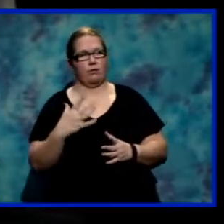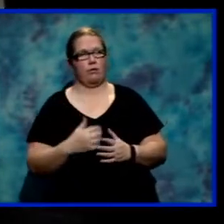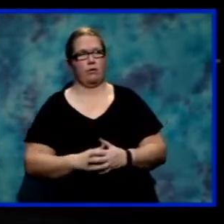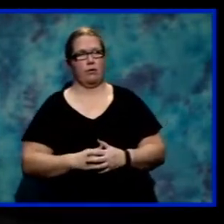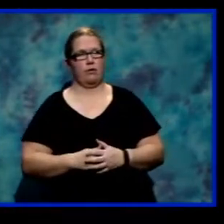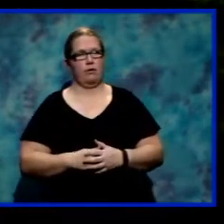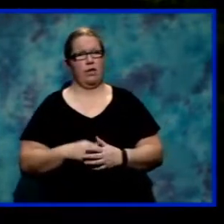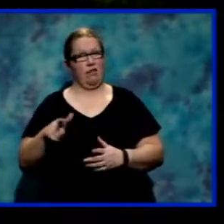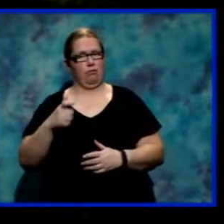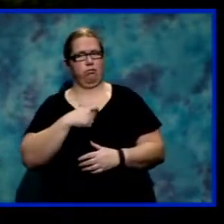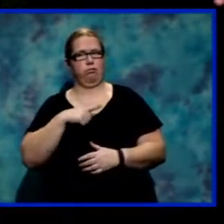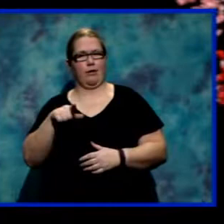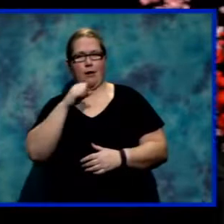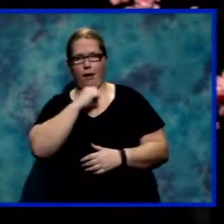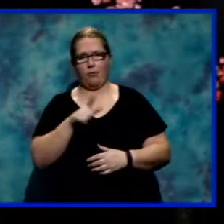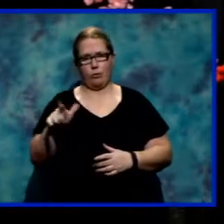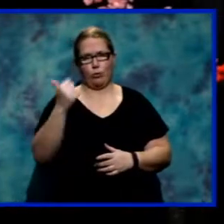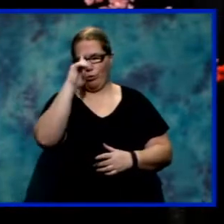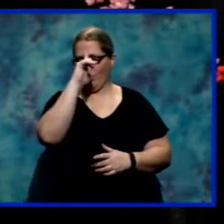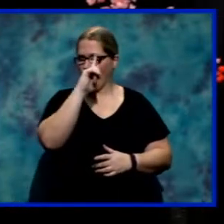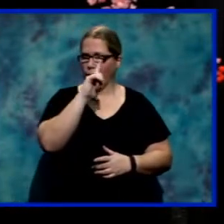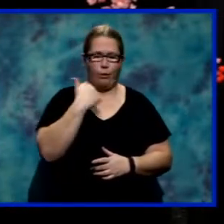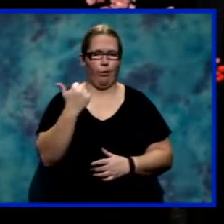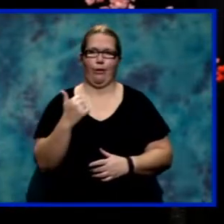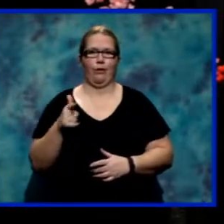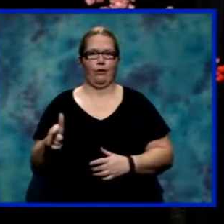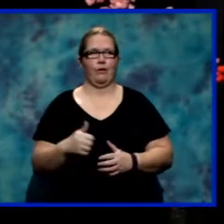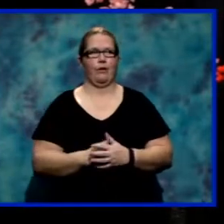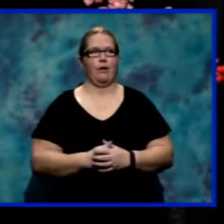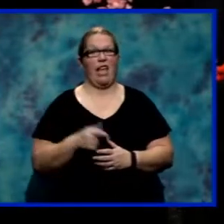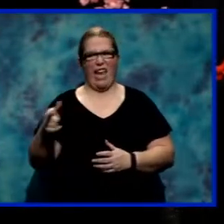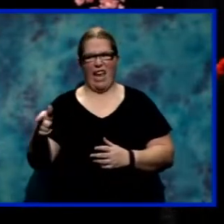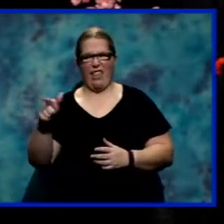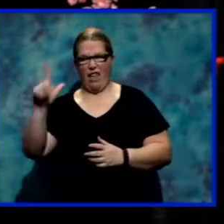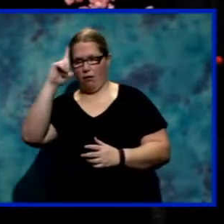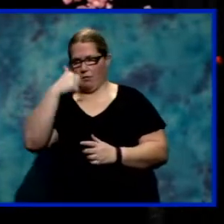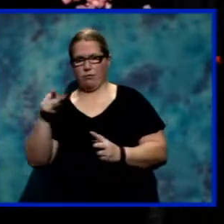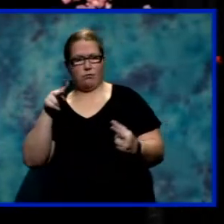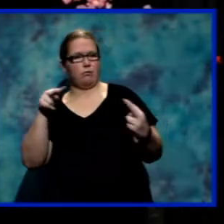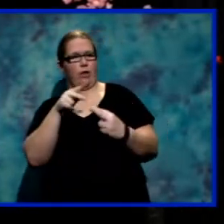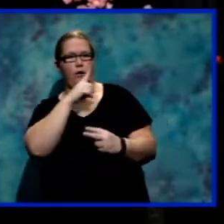man, it was scary. He was so good looking. And he just looked at a girl and she wanted to go out with him.